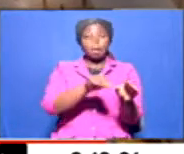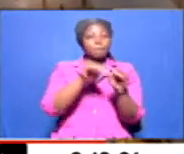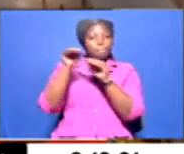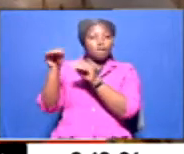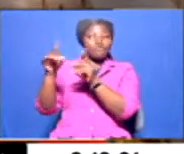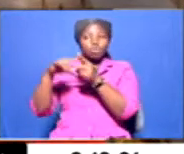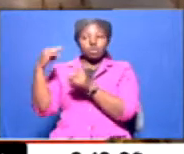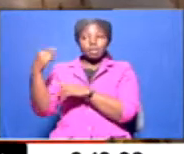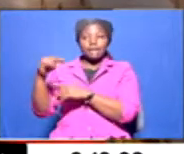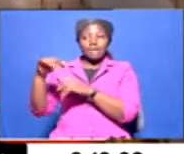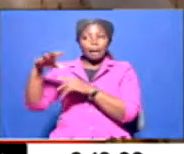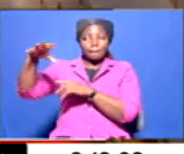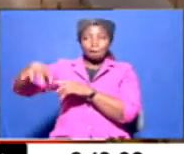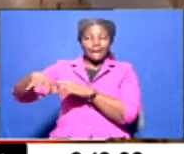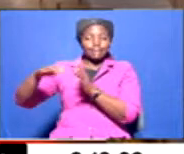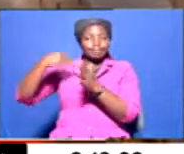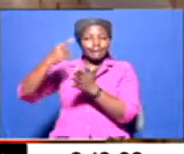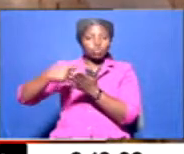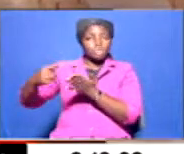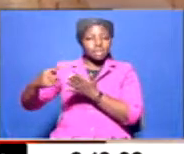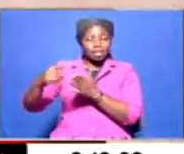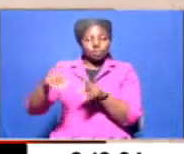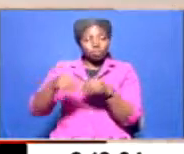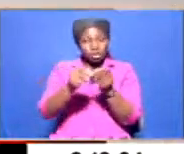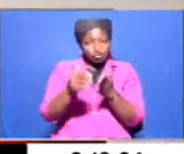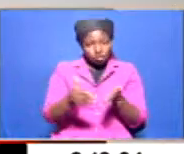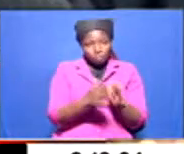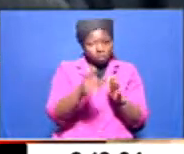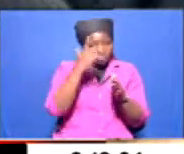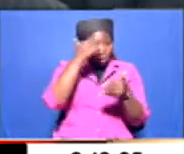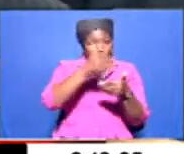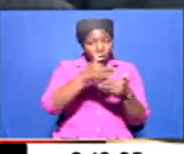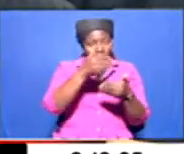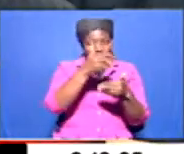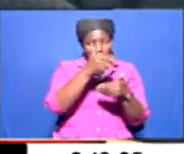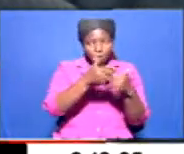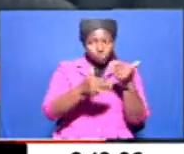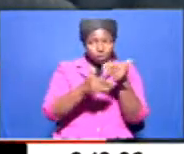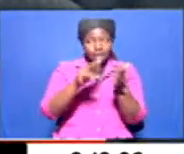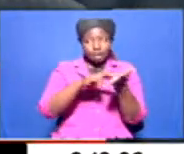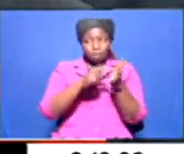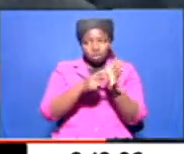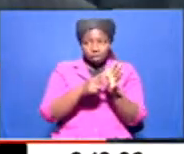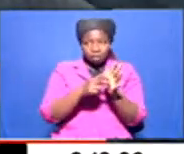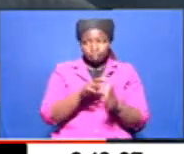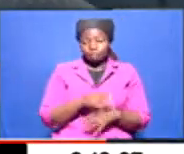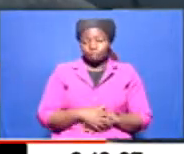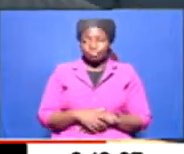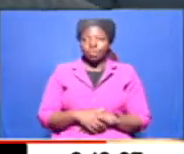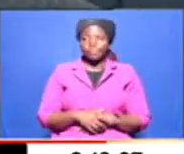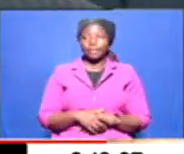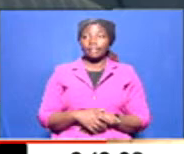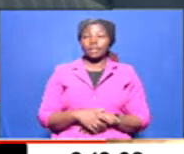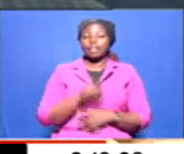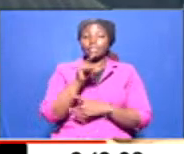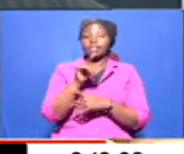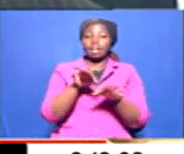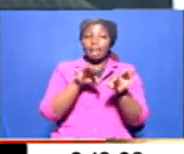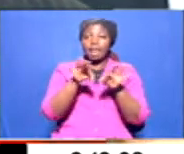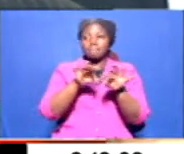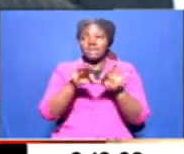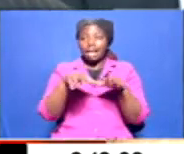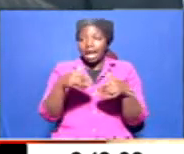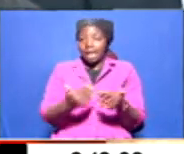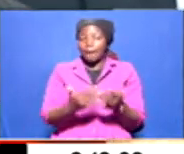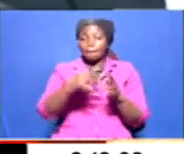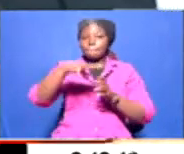Park Terminal next week to pave way for works on the project. Good description of how the matatus